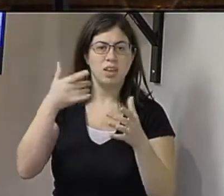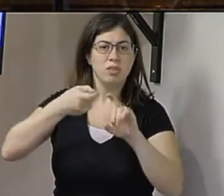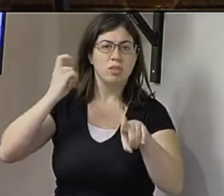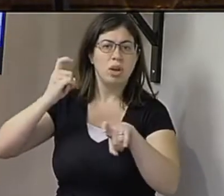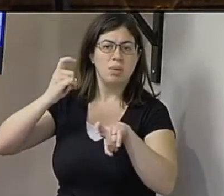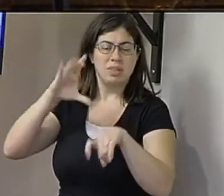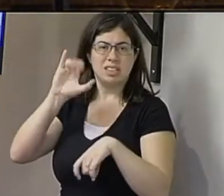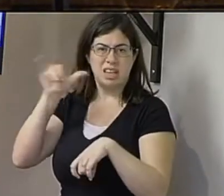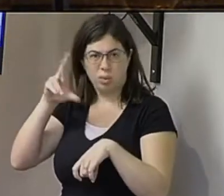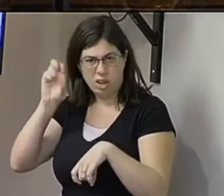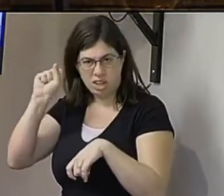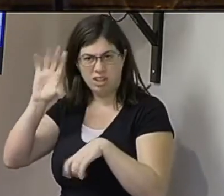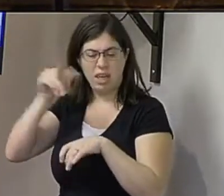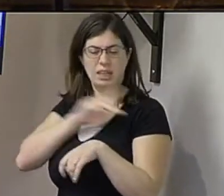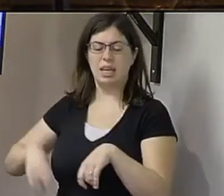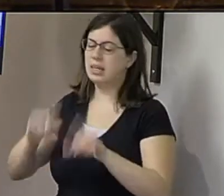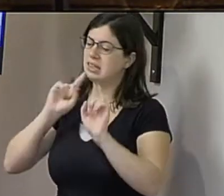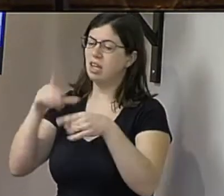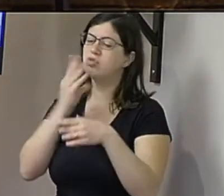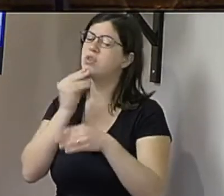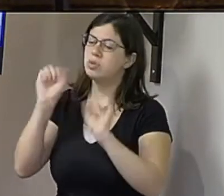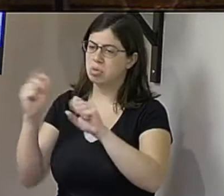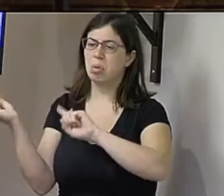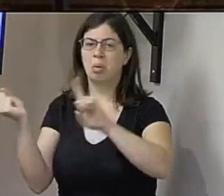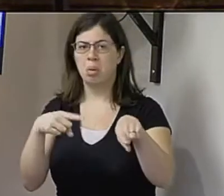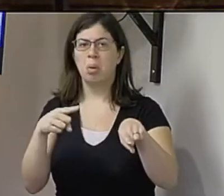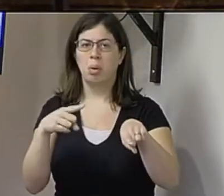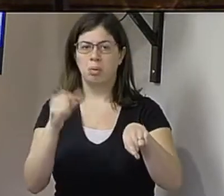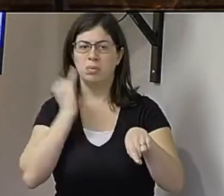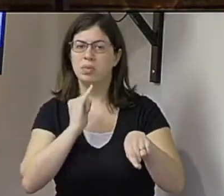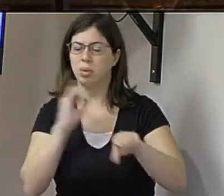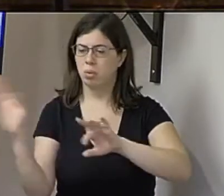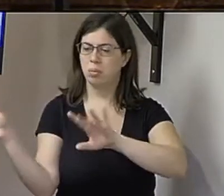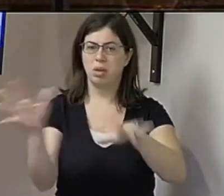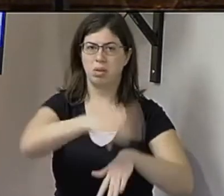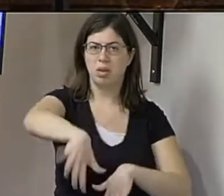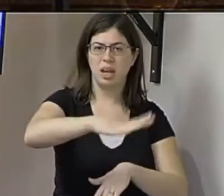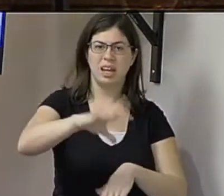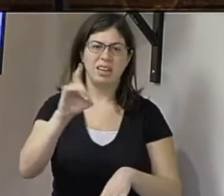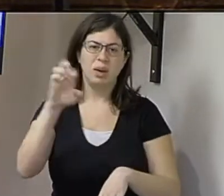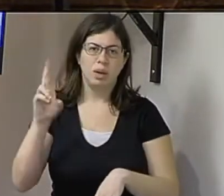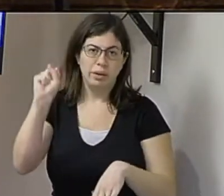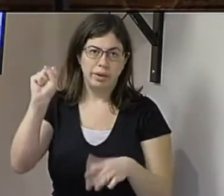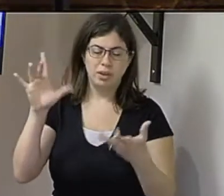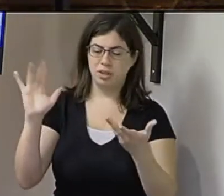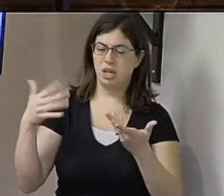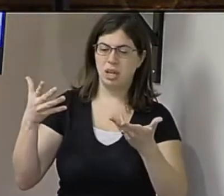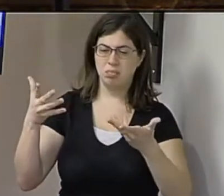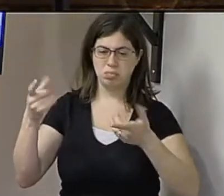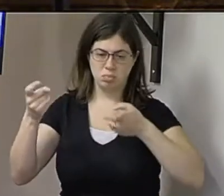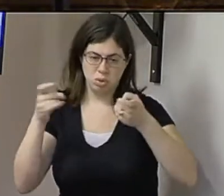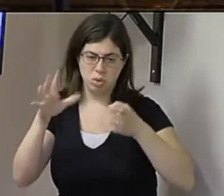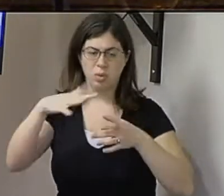You guys remember Cyrus, who gave the decree that the Jews could go back after their exile. And then Darius, who administered some of that